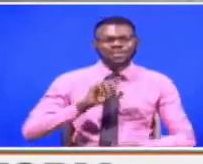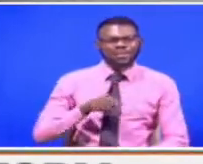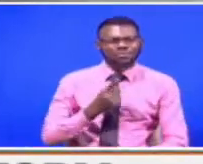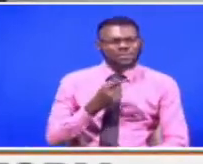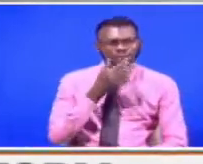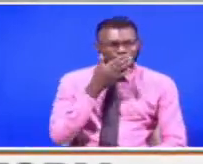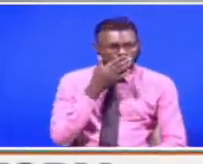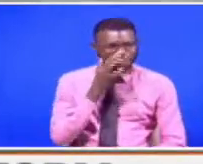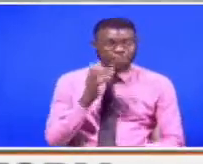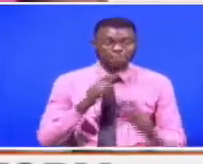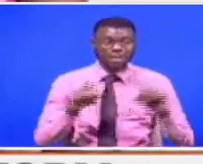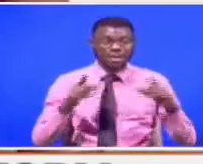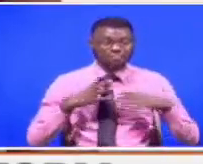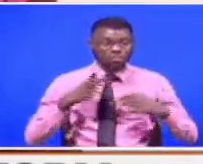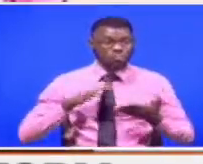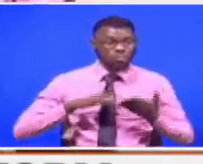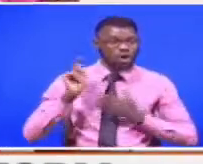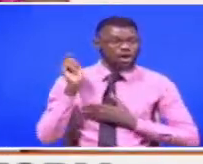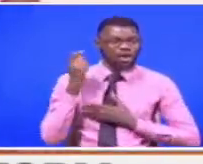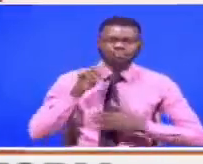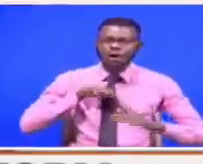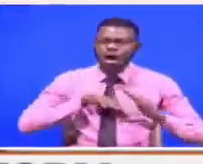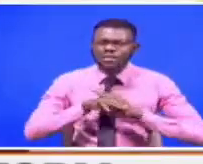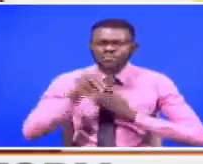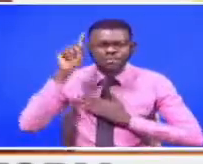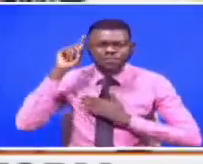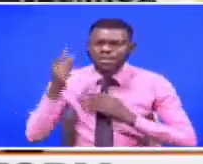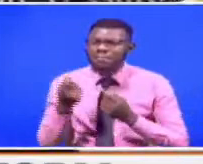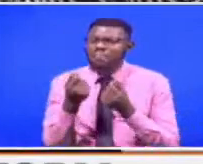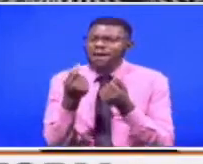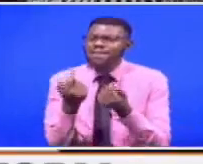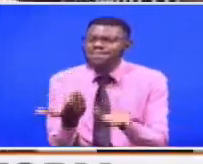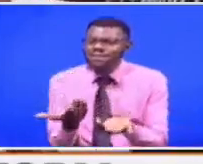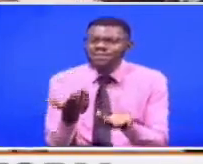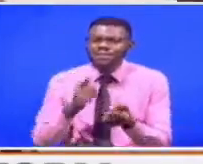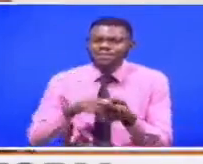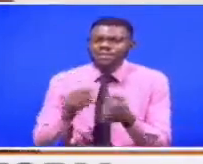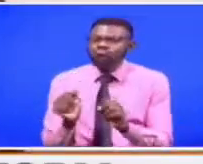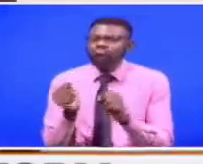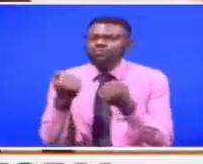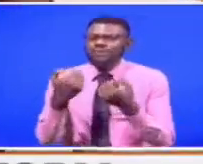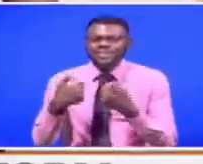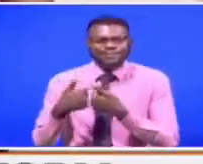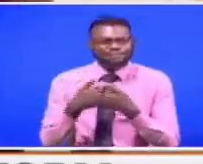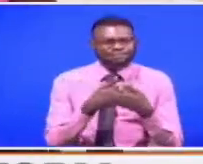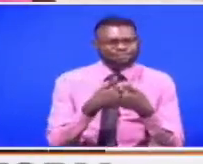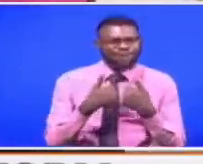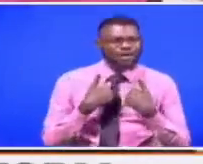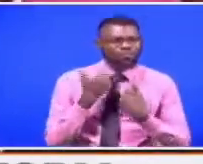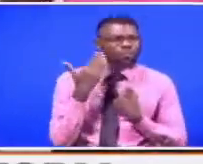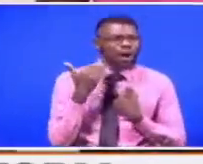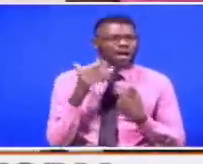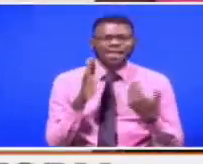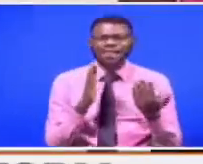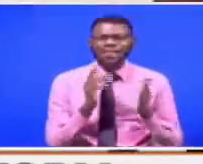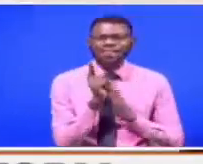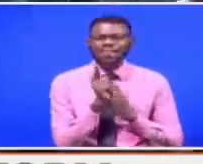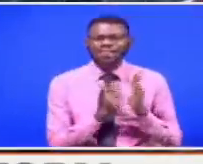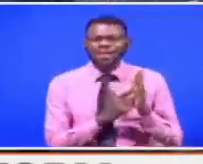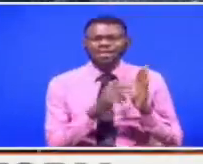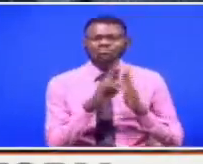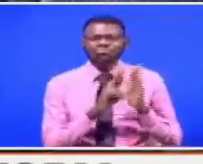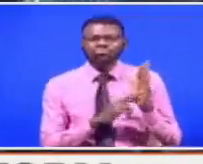But for most Kenyans, access to government bonds has remained a challenge due to its restrictive nature, requiring near